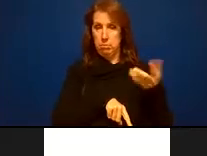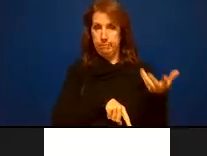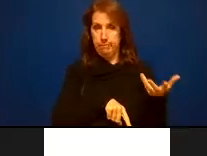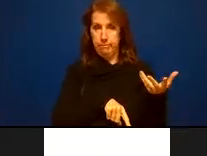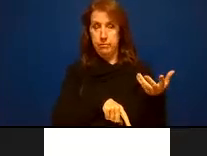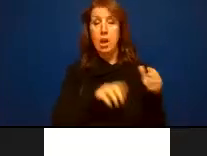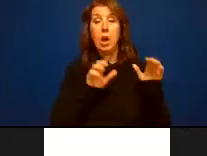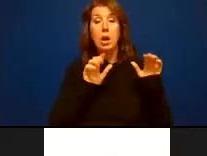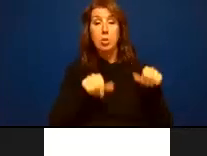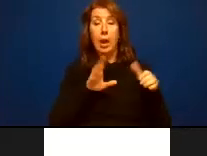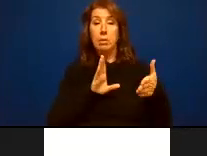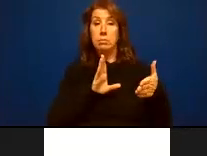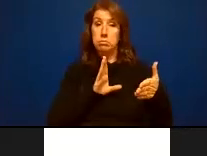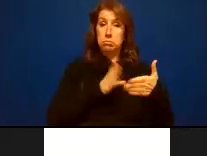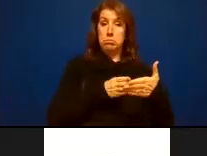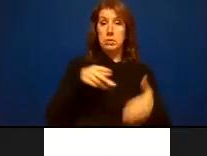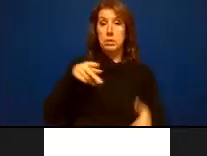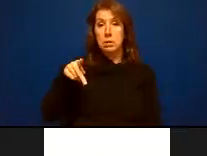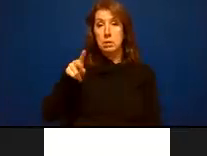bring it against a public entity, but